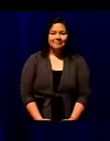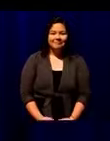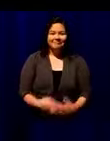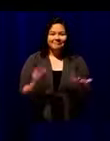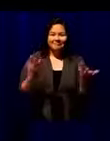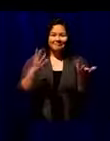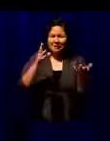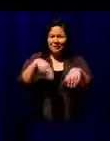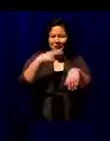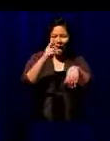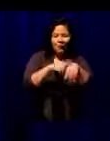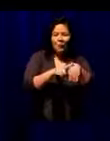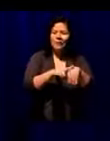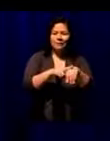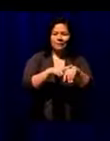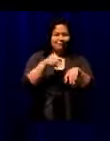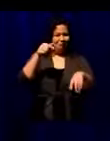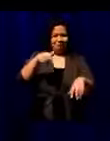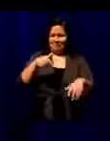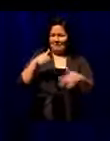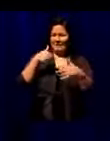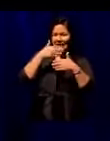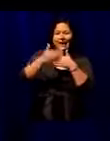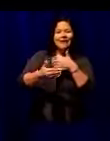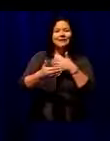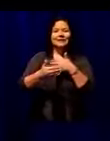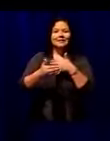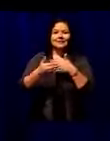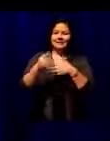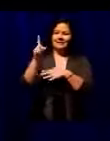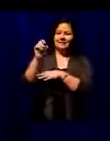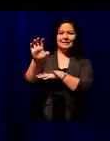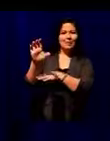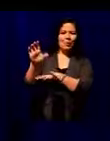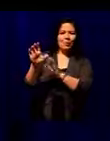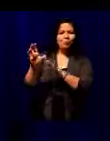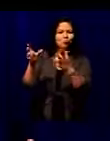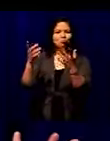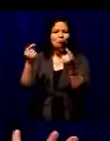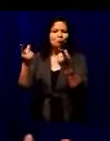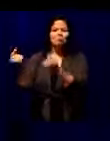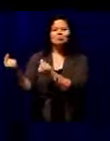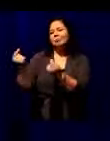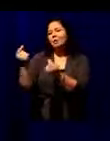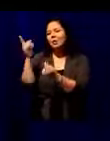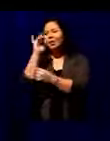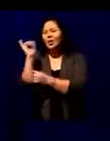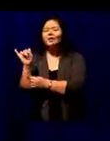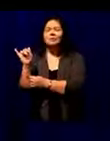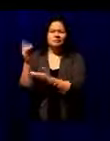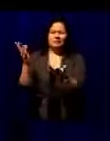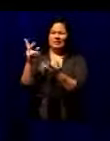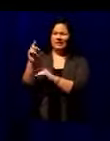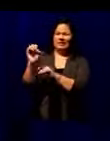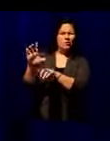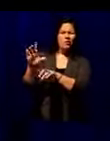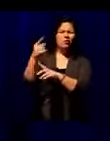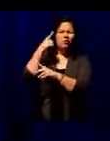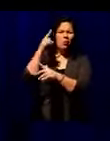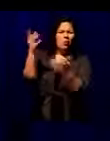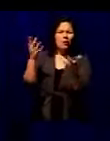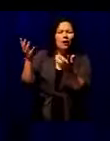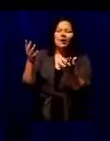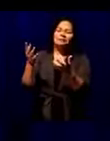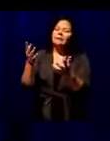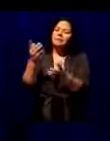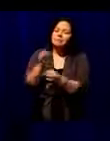And of course, this brings us to December. And what is December